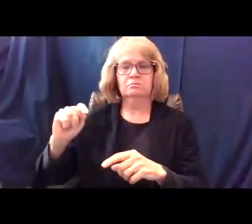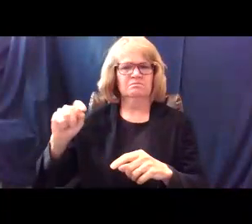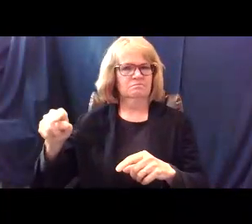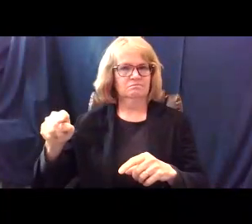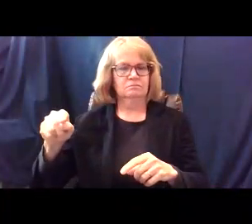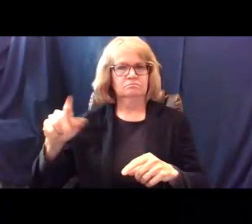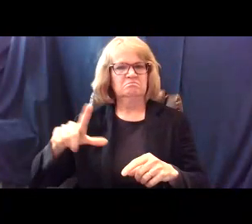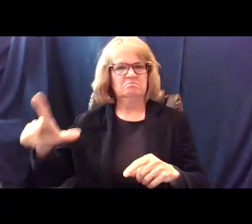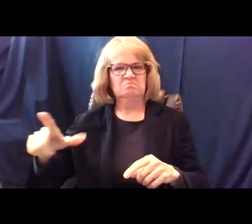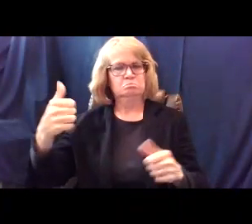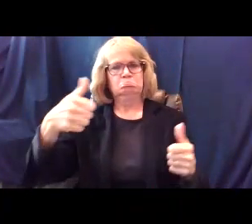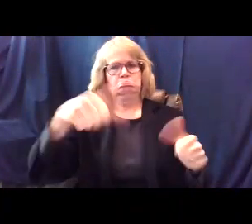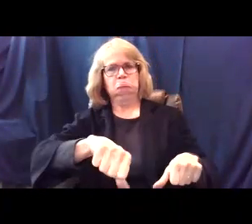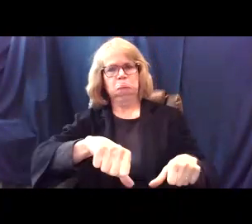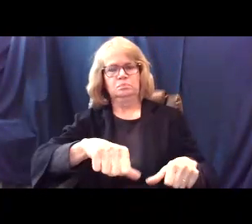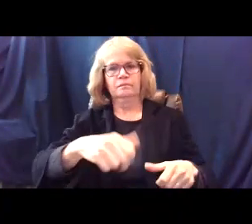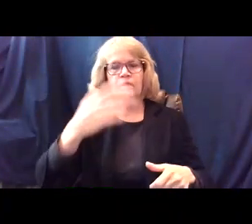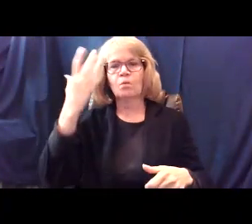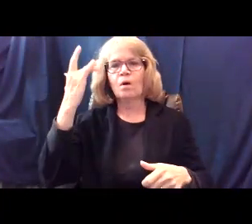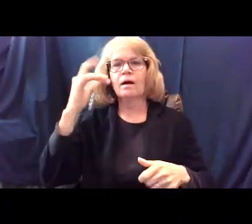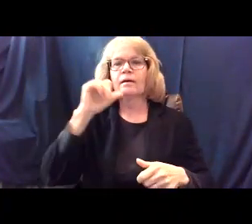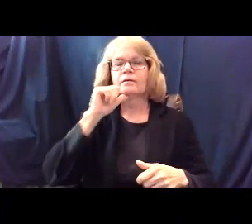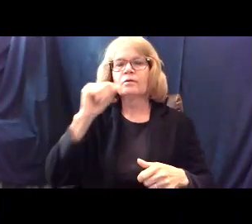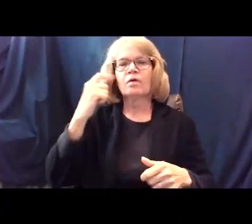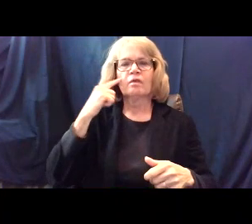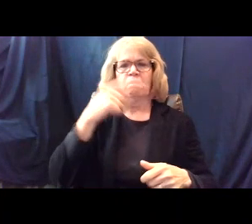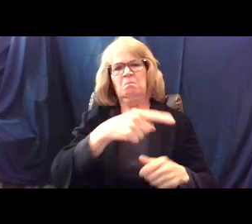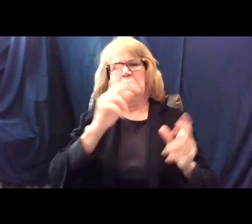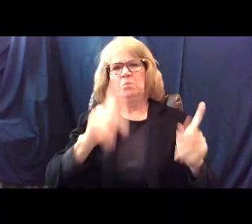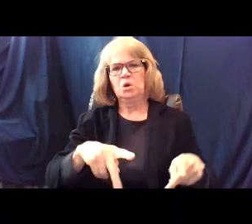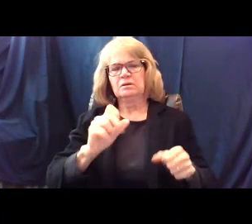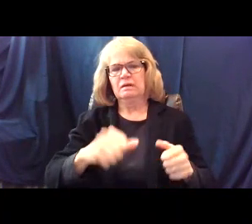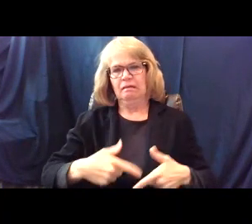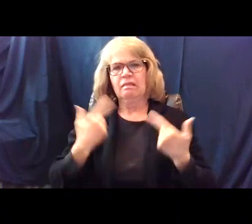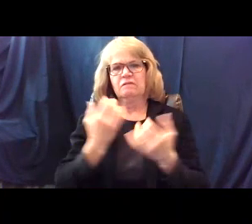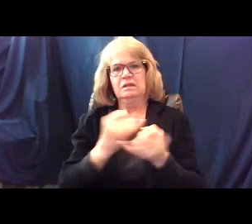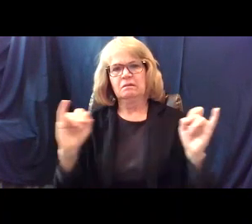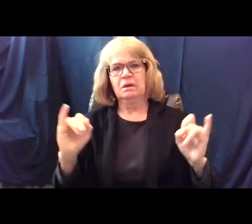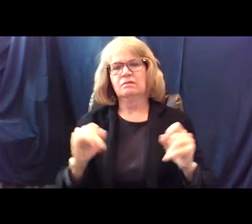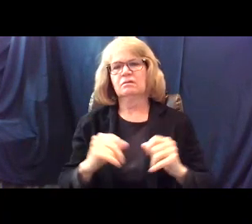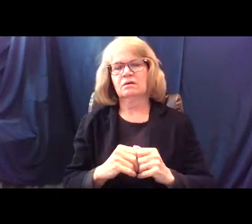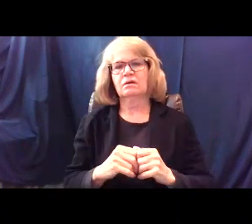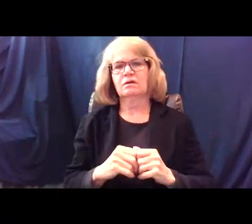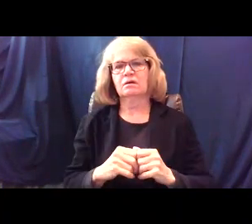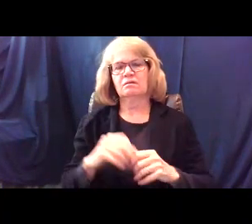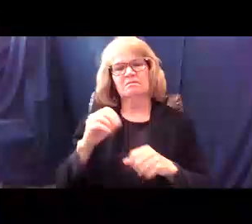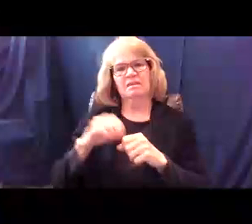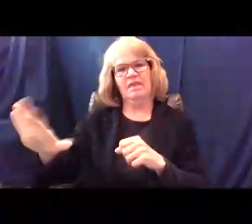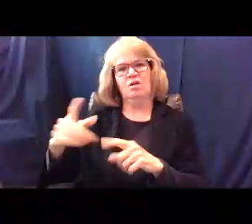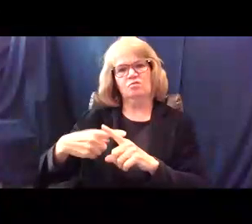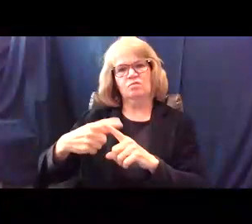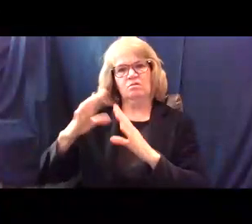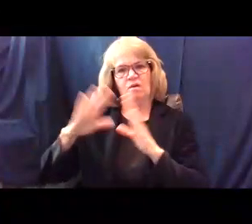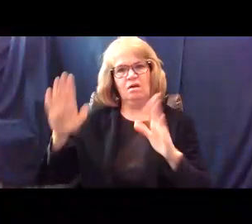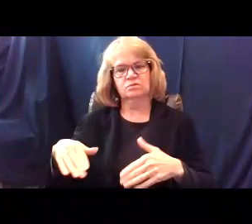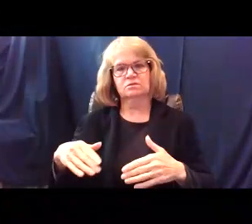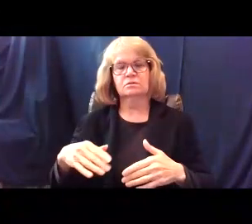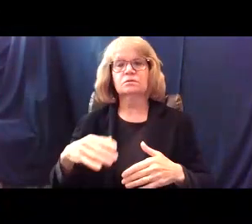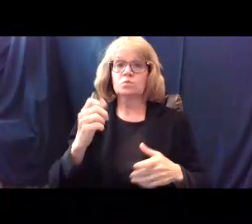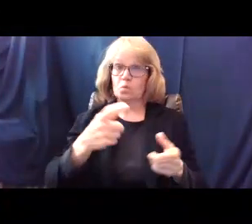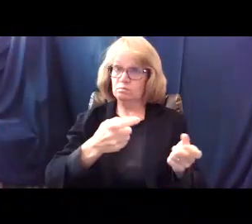denying them because they don't think that person can live independently in their rental housing. So it's